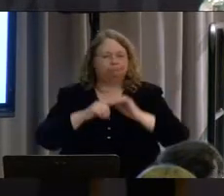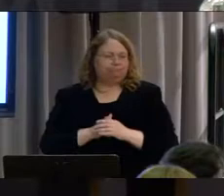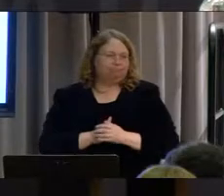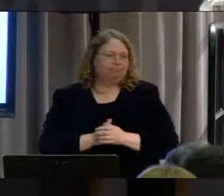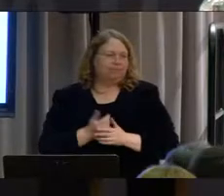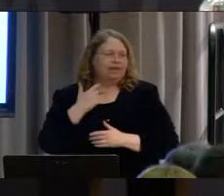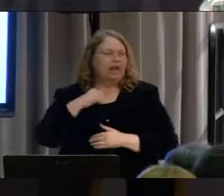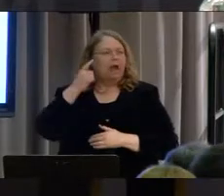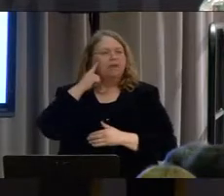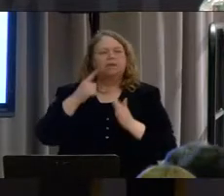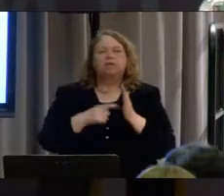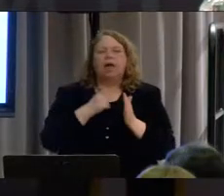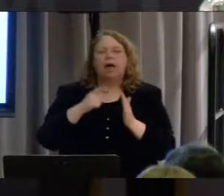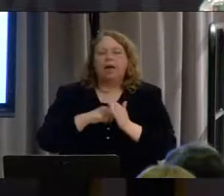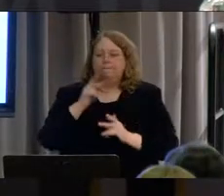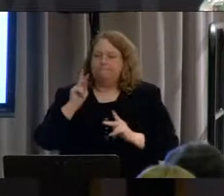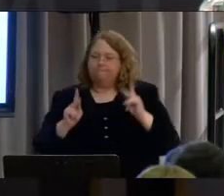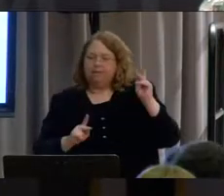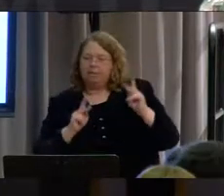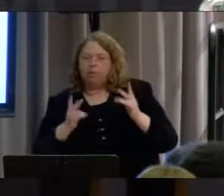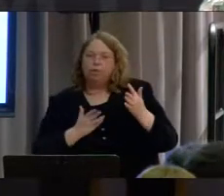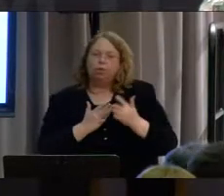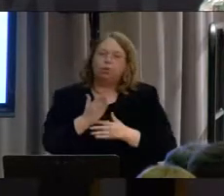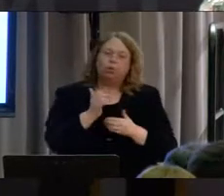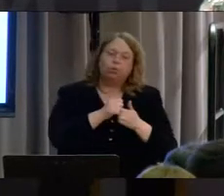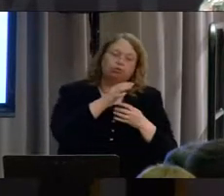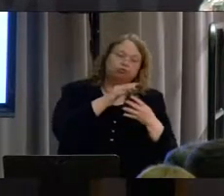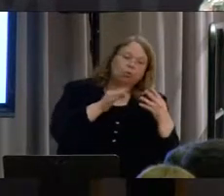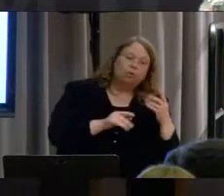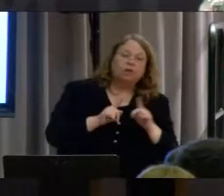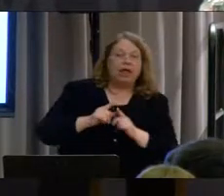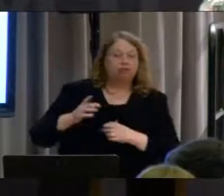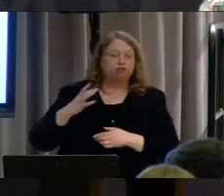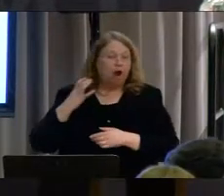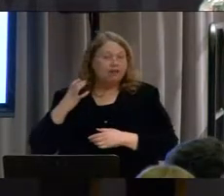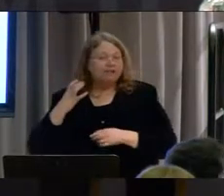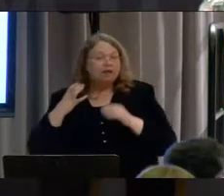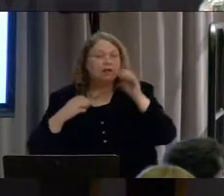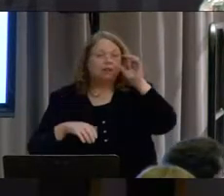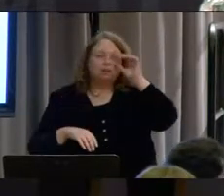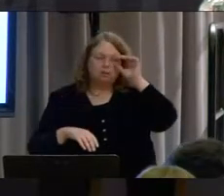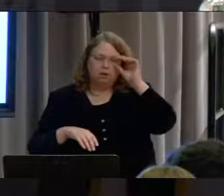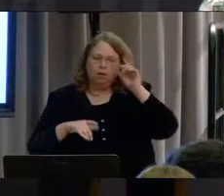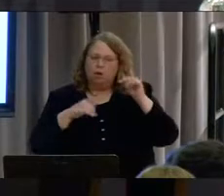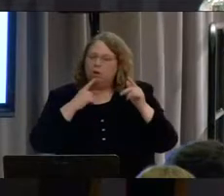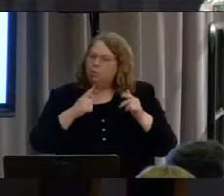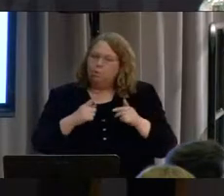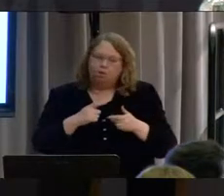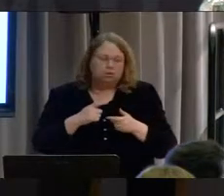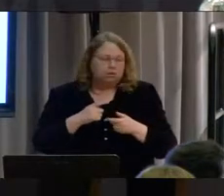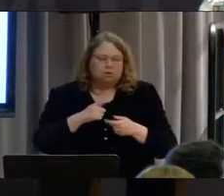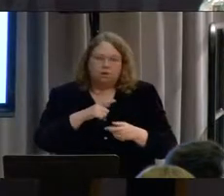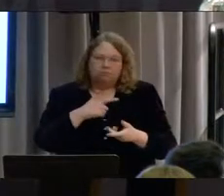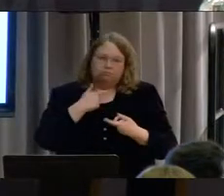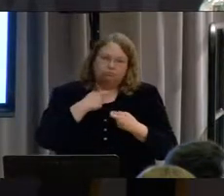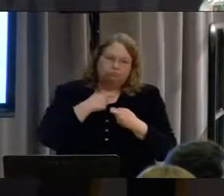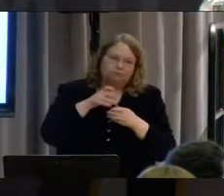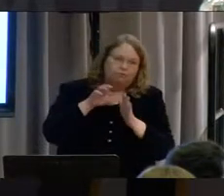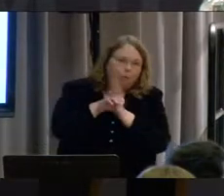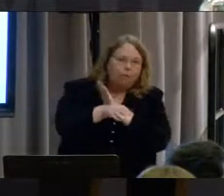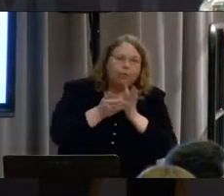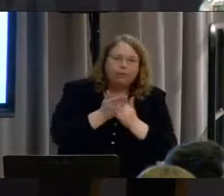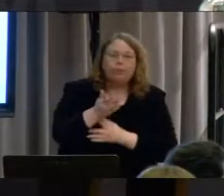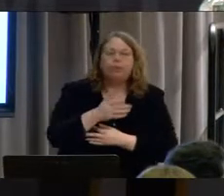that sometimes people go through it by choice. Some places, like Charlottesville, dragged through it. I think Richmond, we